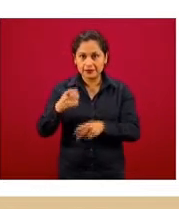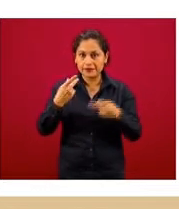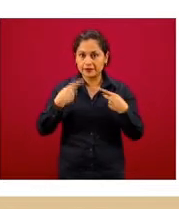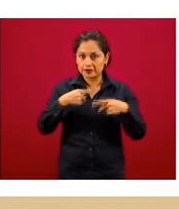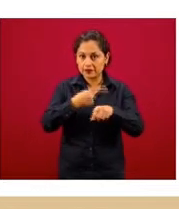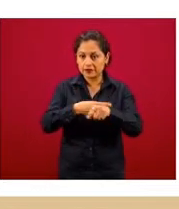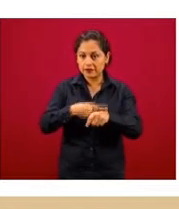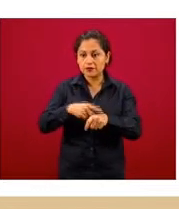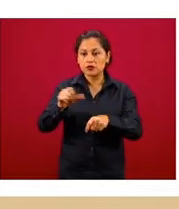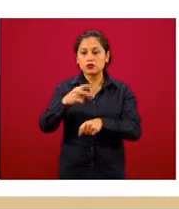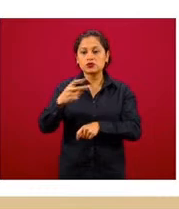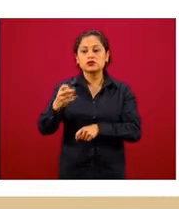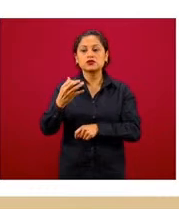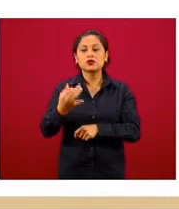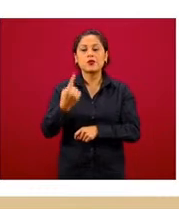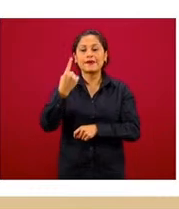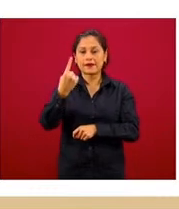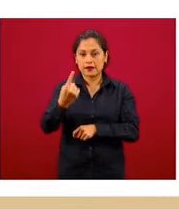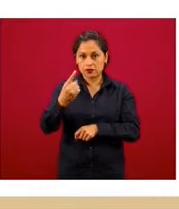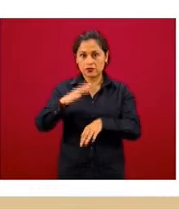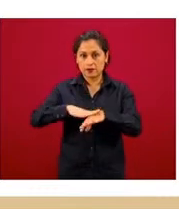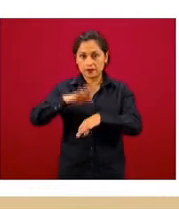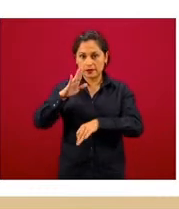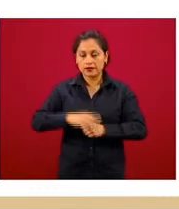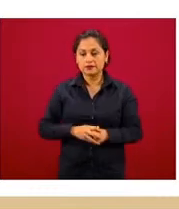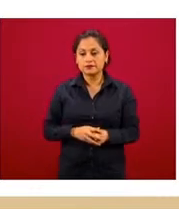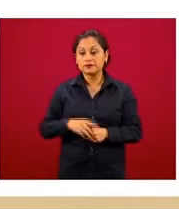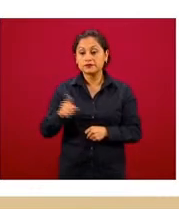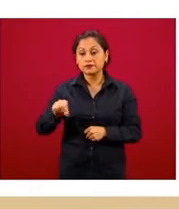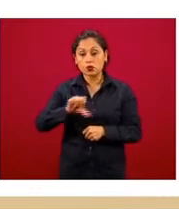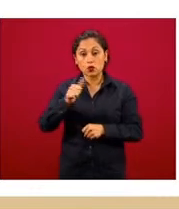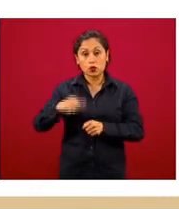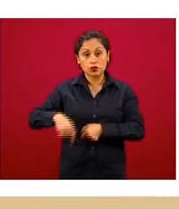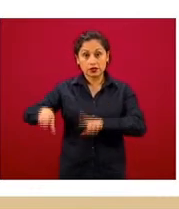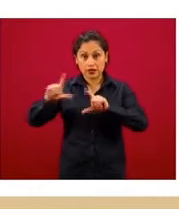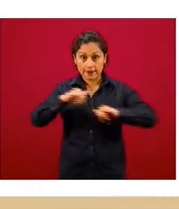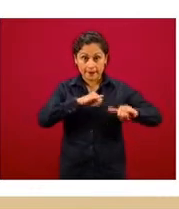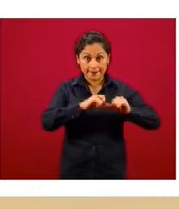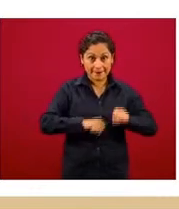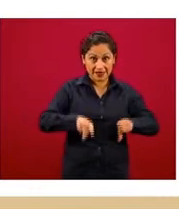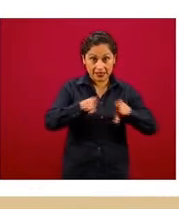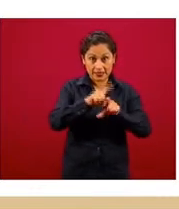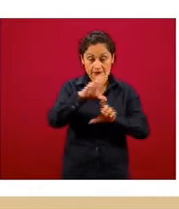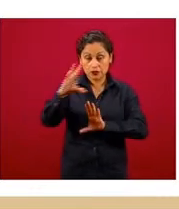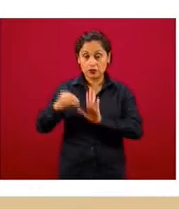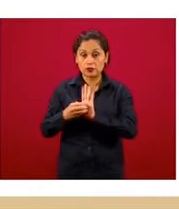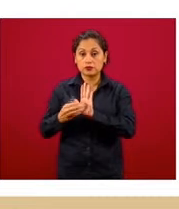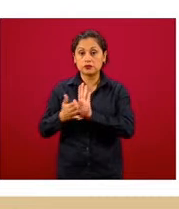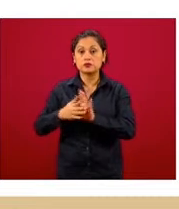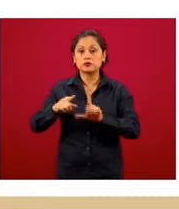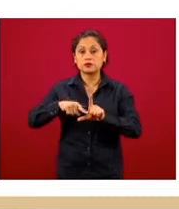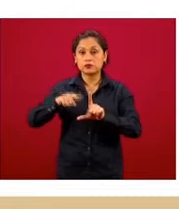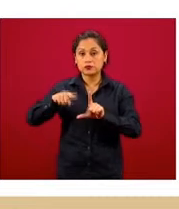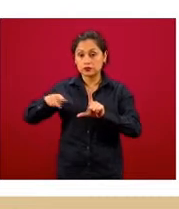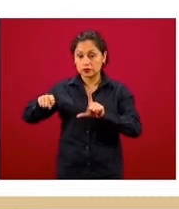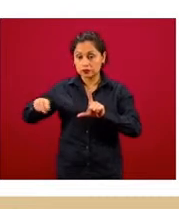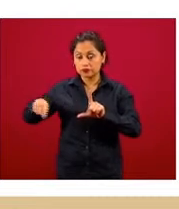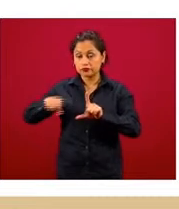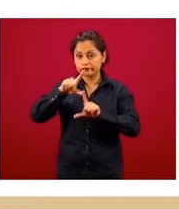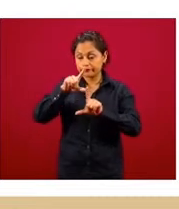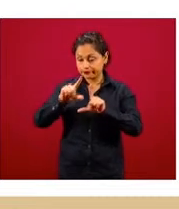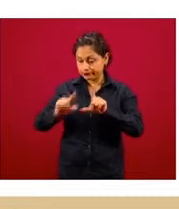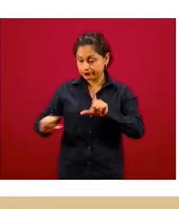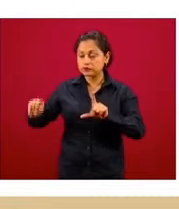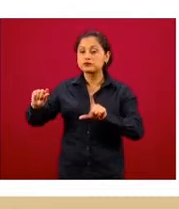cases have a darker color on the yellow scale. Here you can see